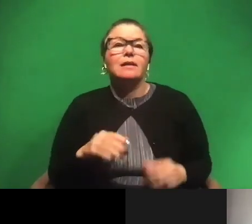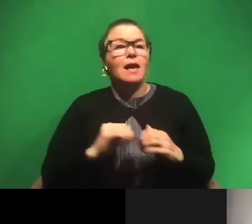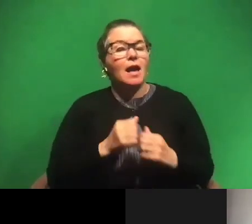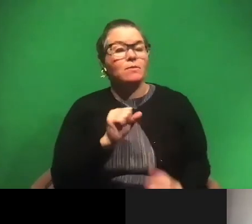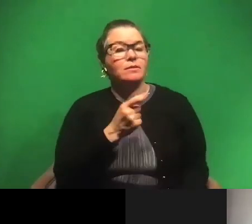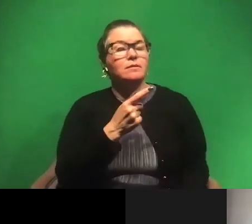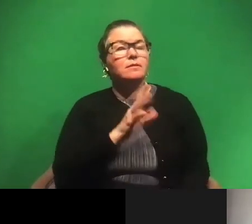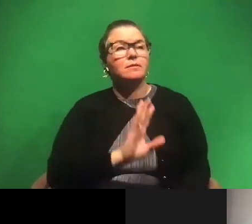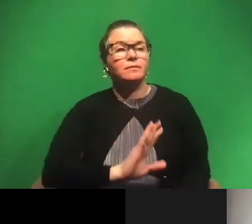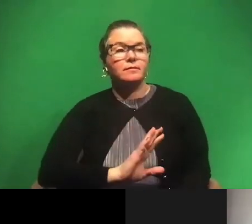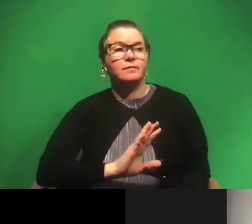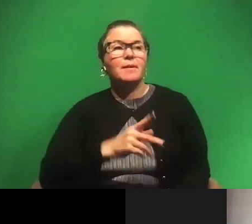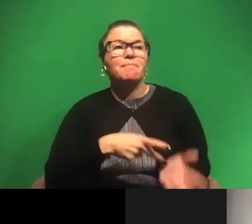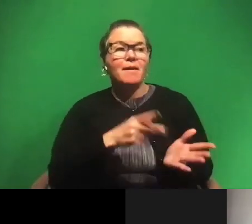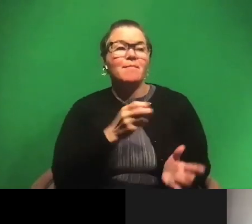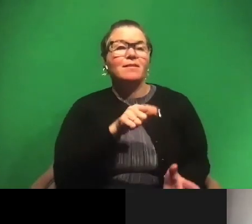or